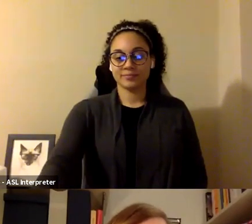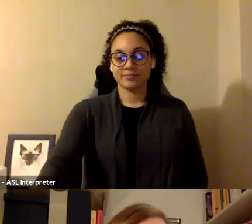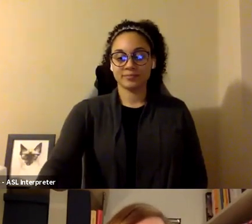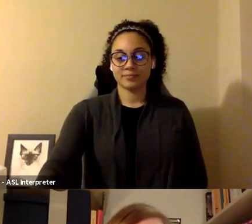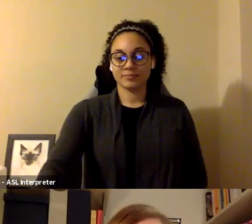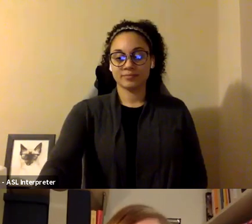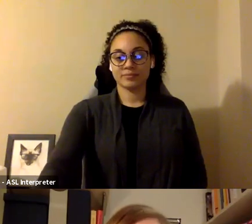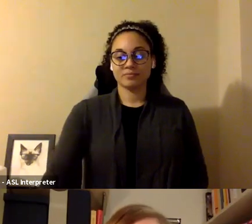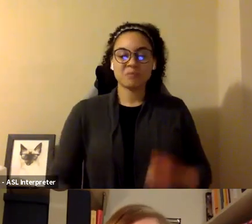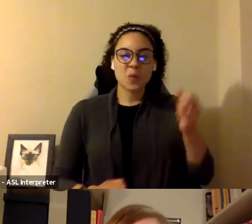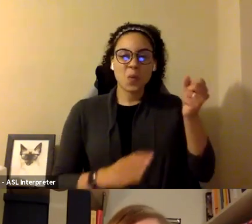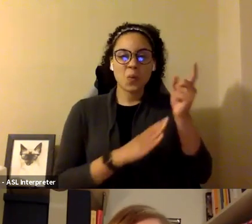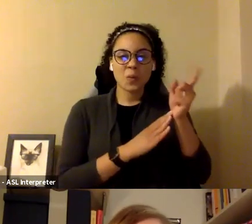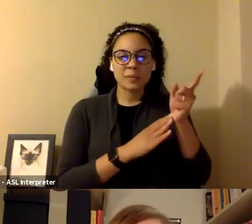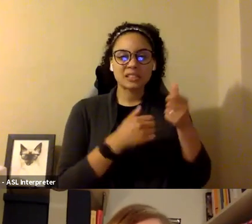Hold on.